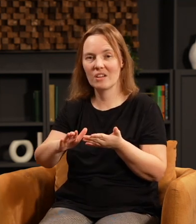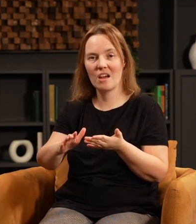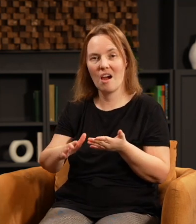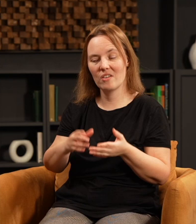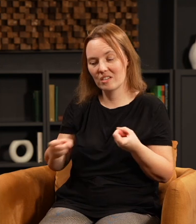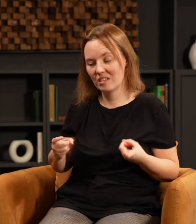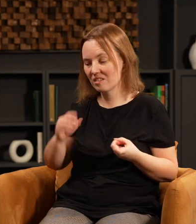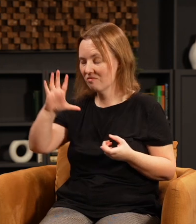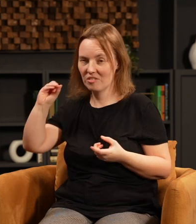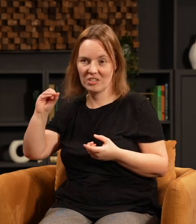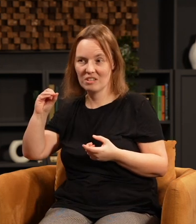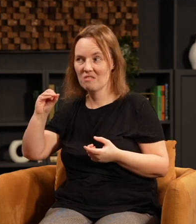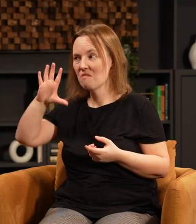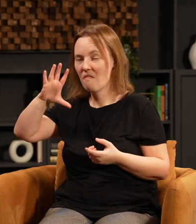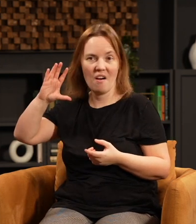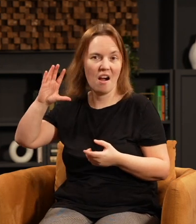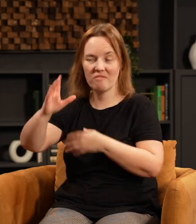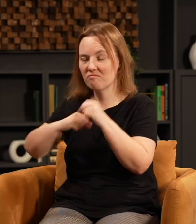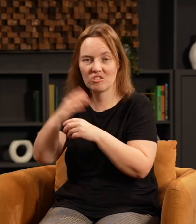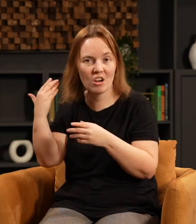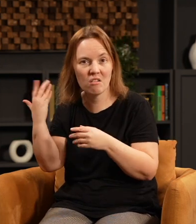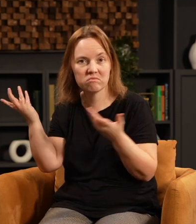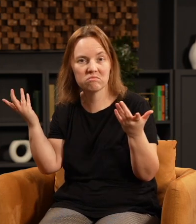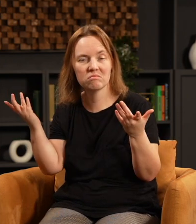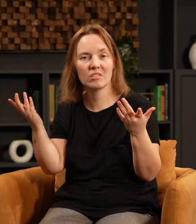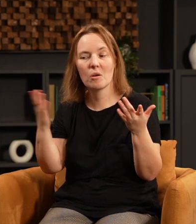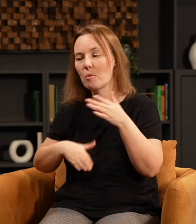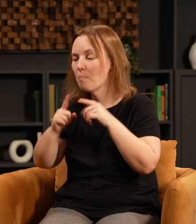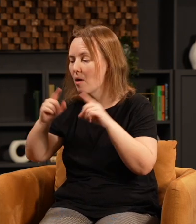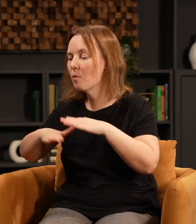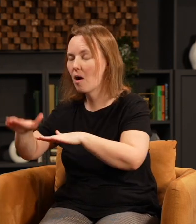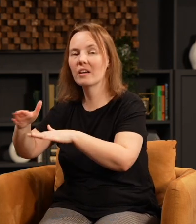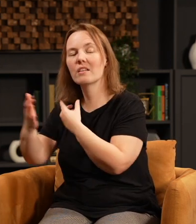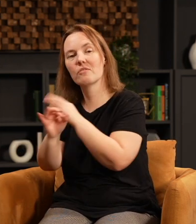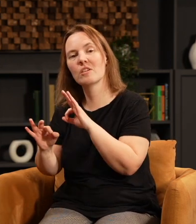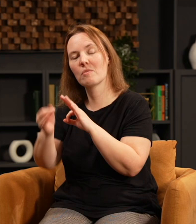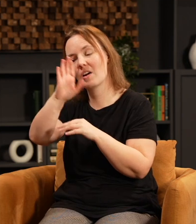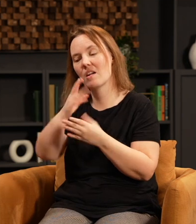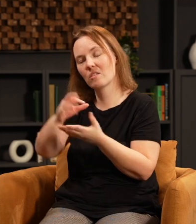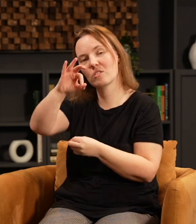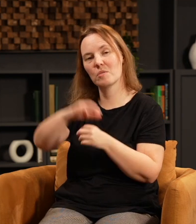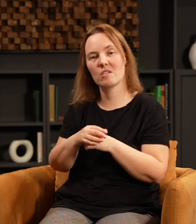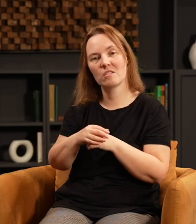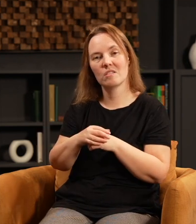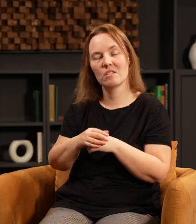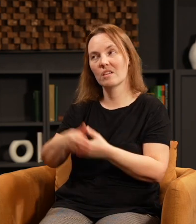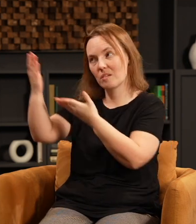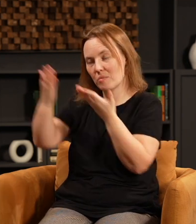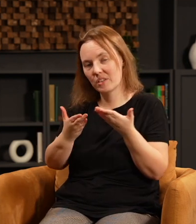or 5 years ago, but we're actually walking in the freedom of God and of the Holy Spirit that he brings to